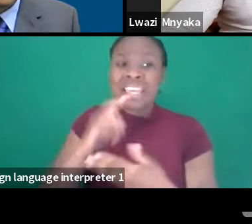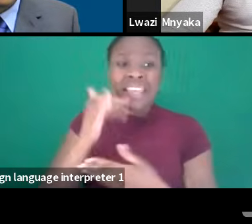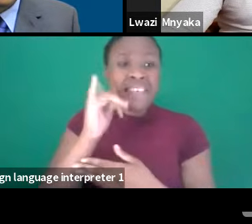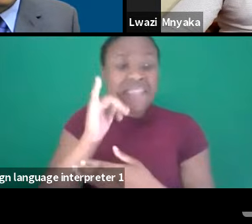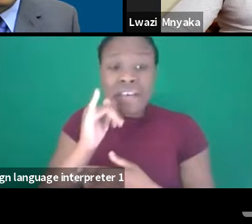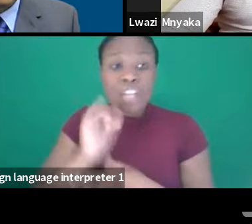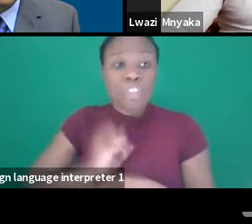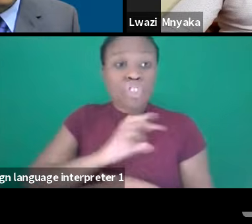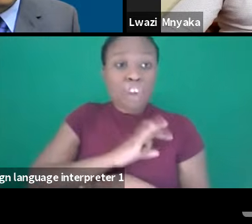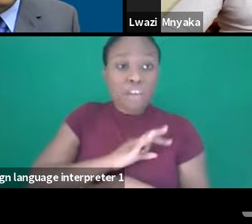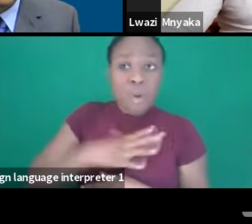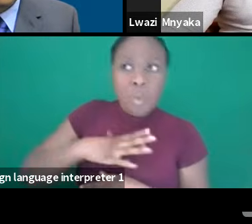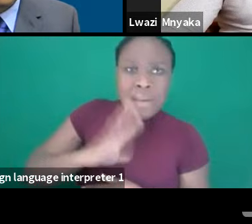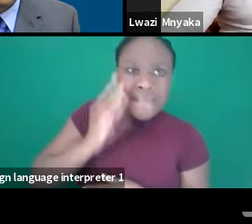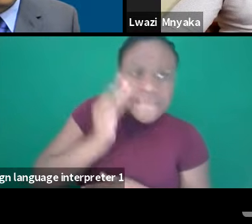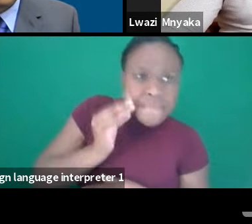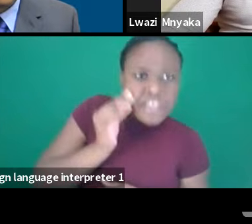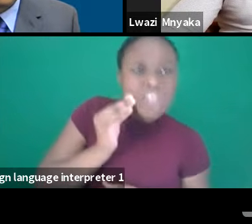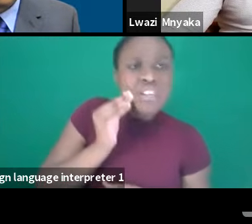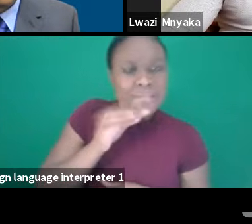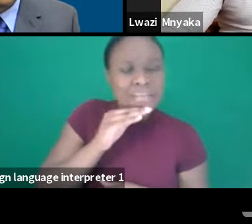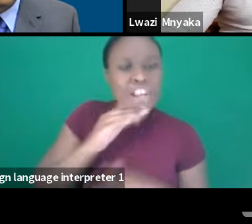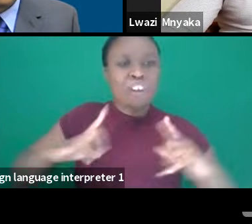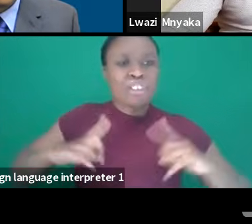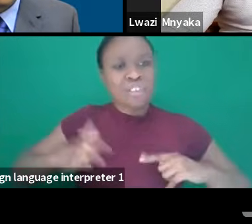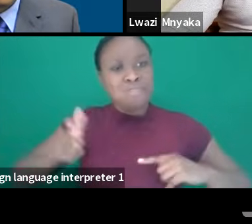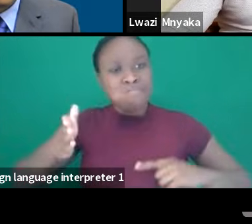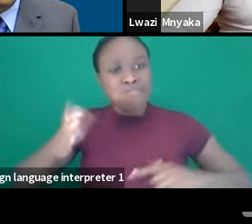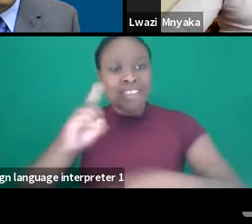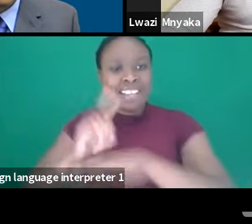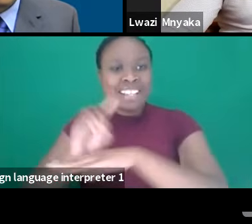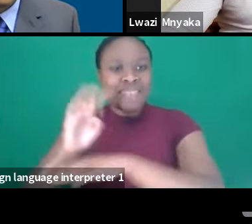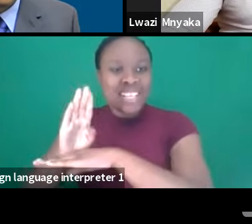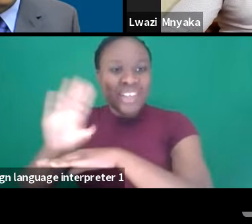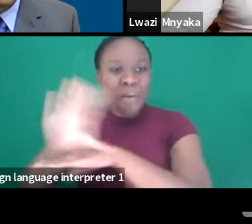the information. The next question is,